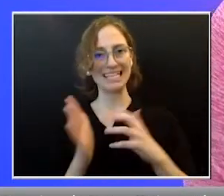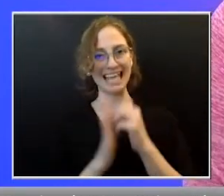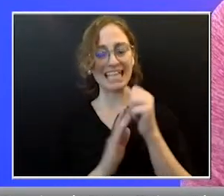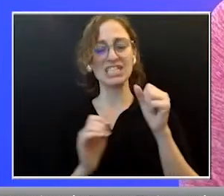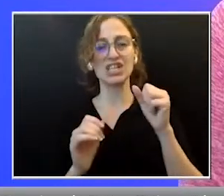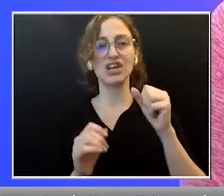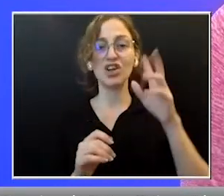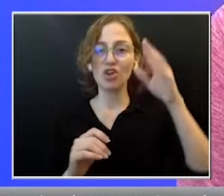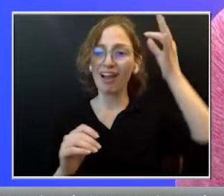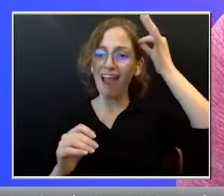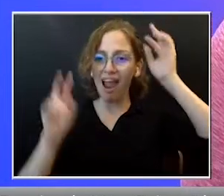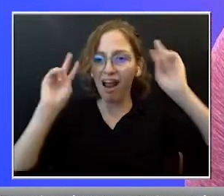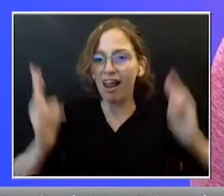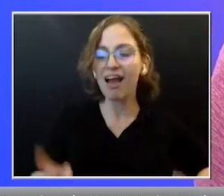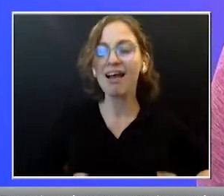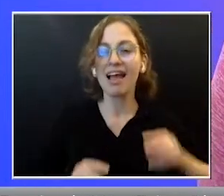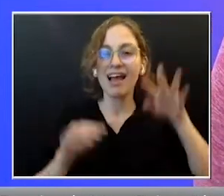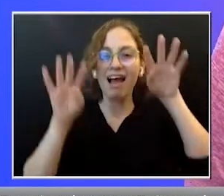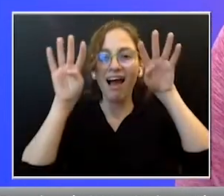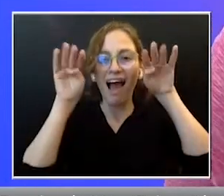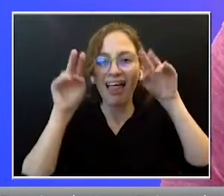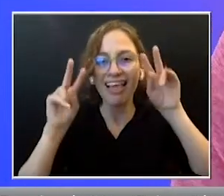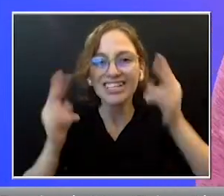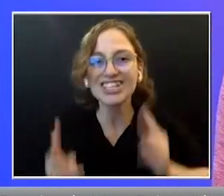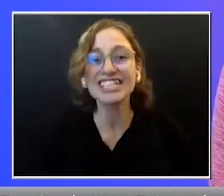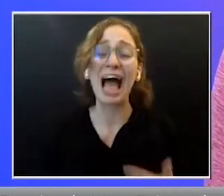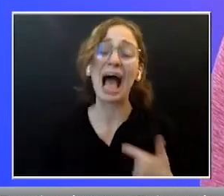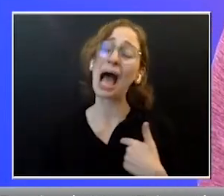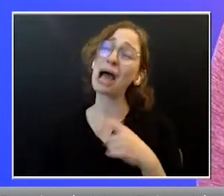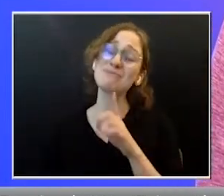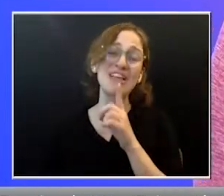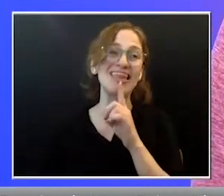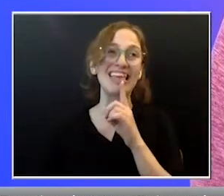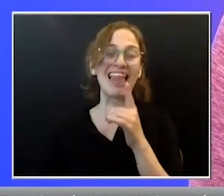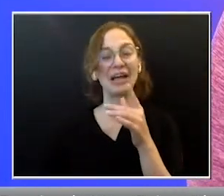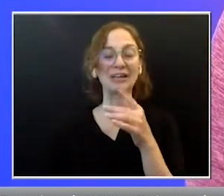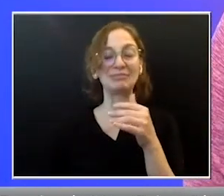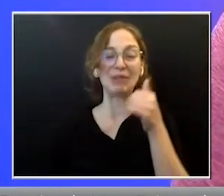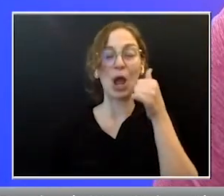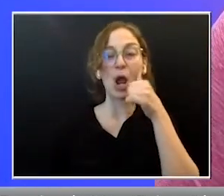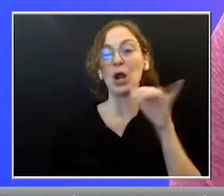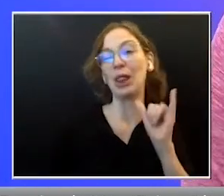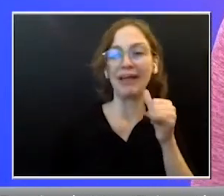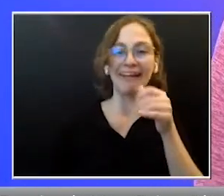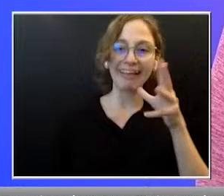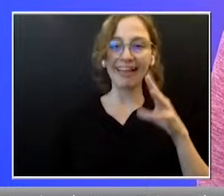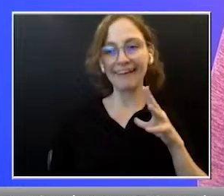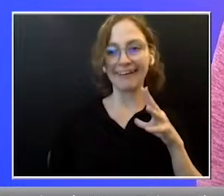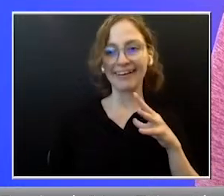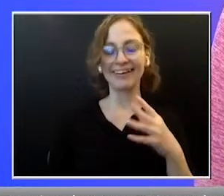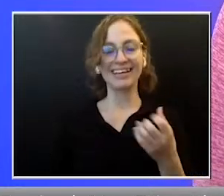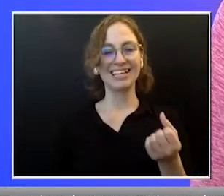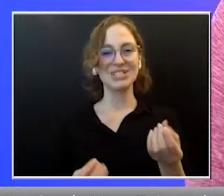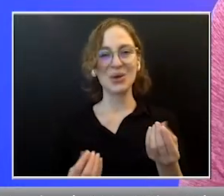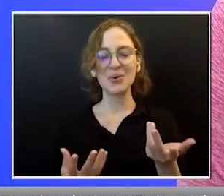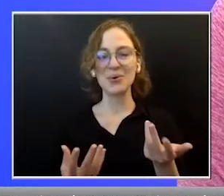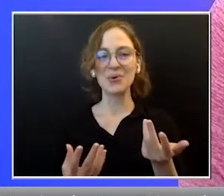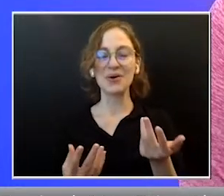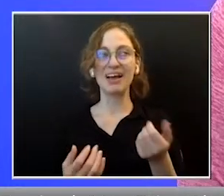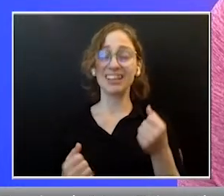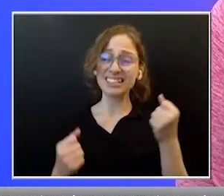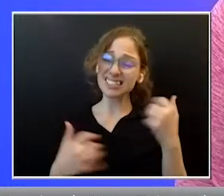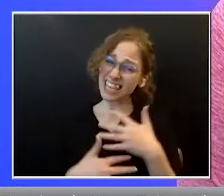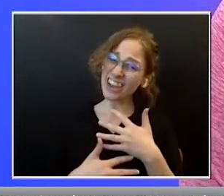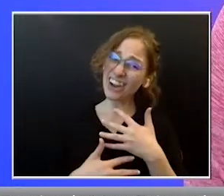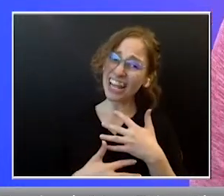know, everything. And I'm a total girly girl, you know, and so it's very scary. And I